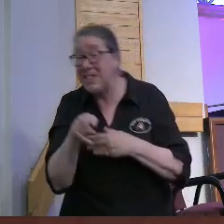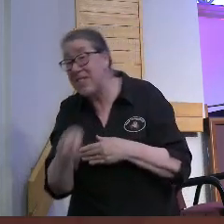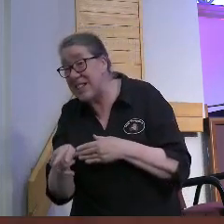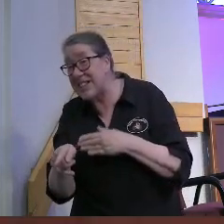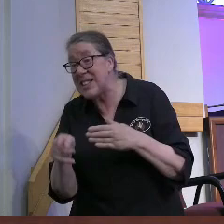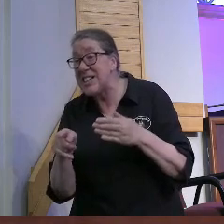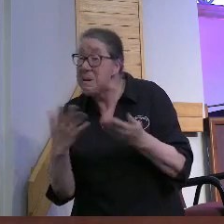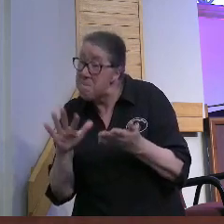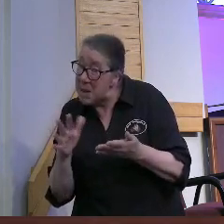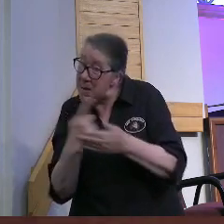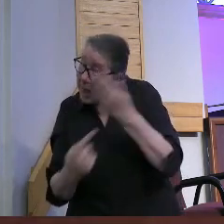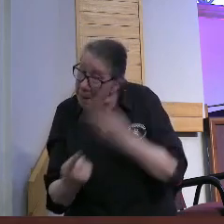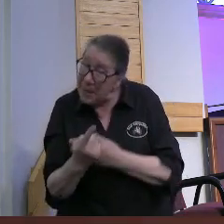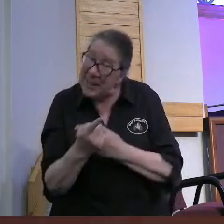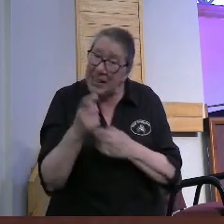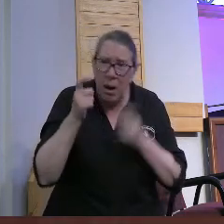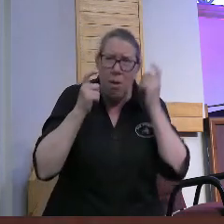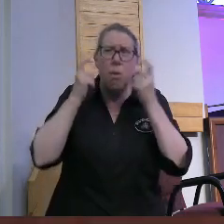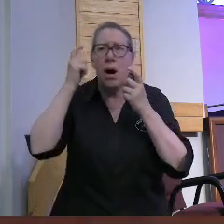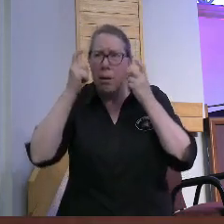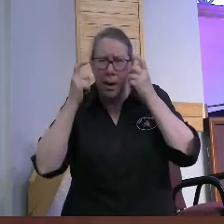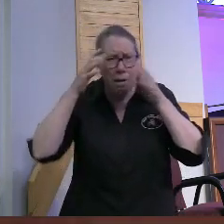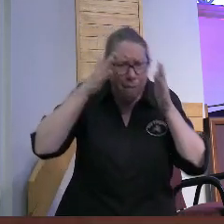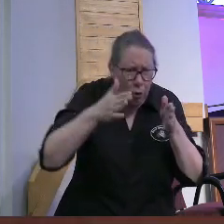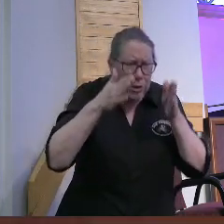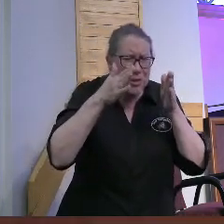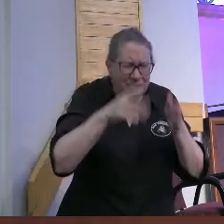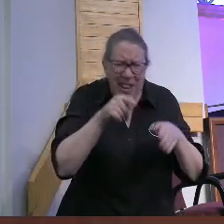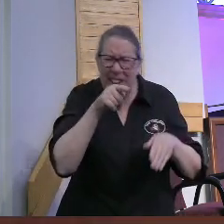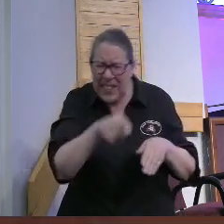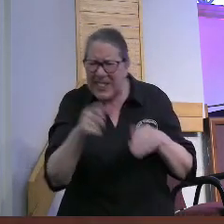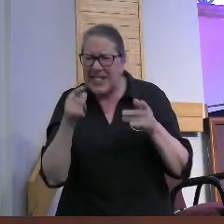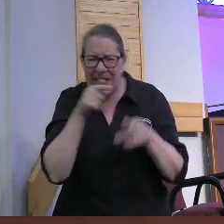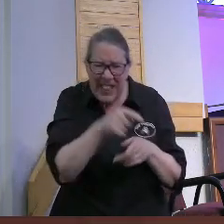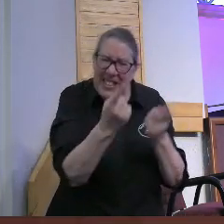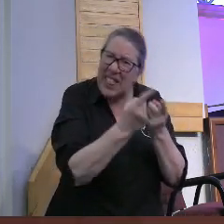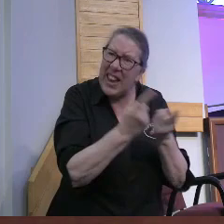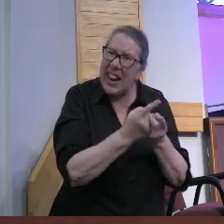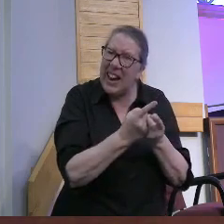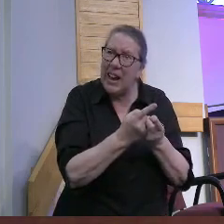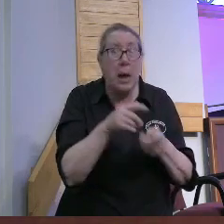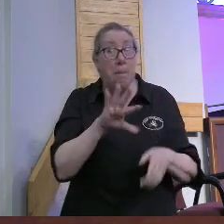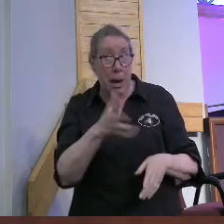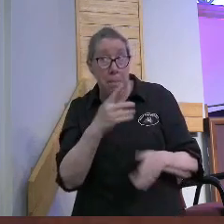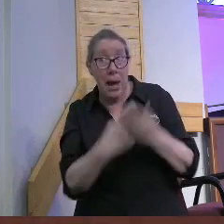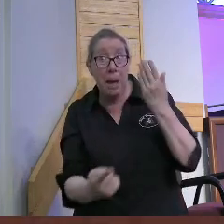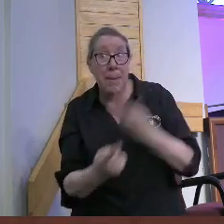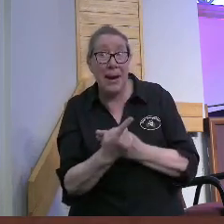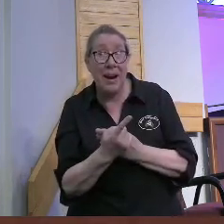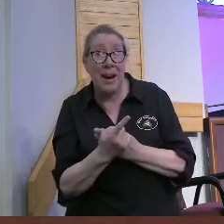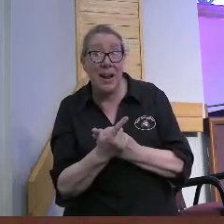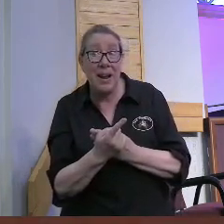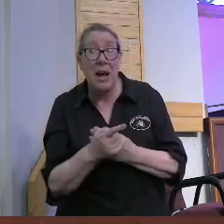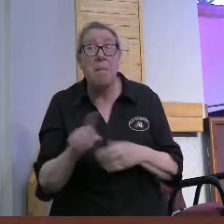knows? That might happen. You know, to worry and to think about unpleasant things that might happen. And